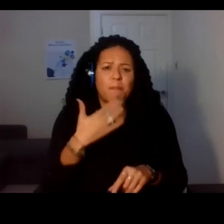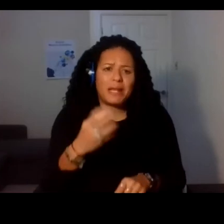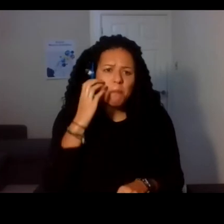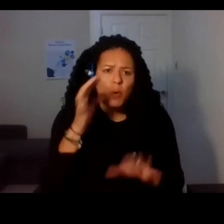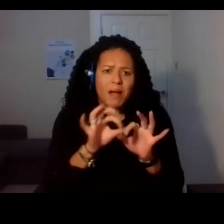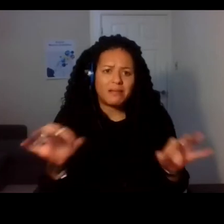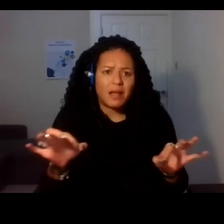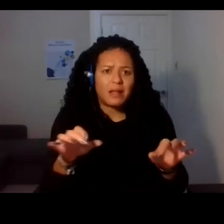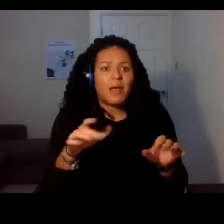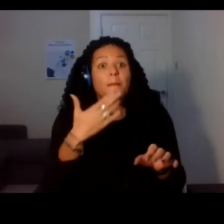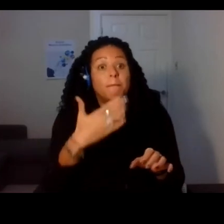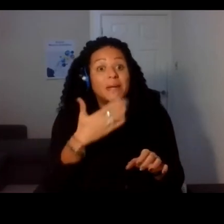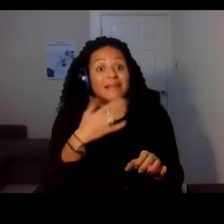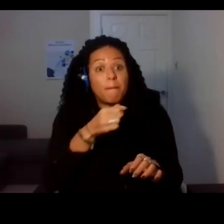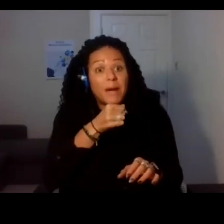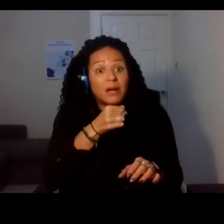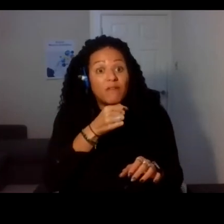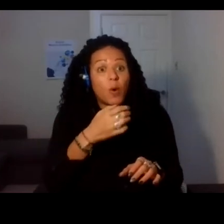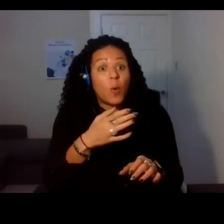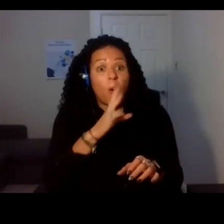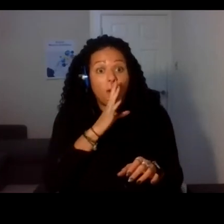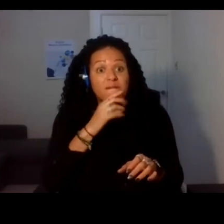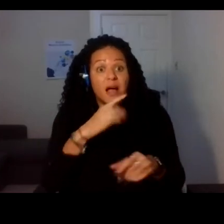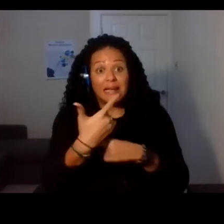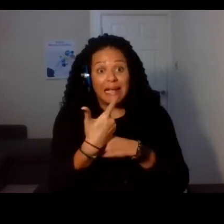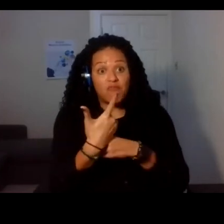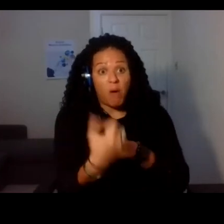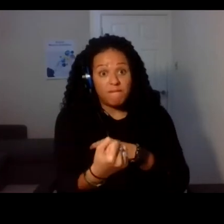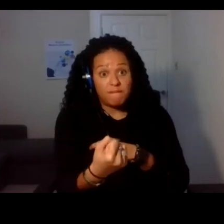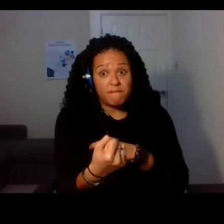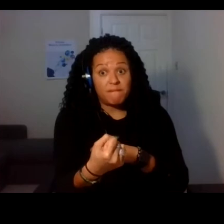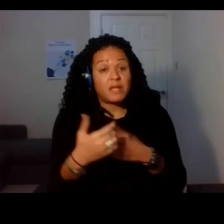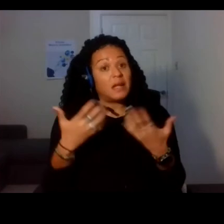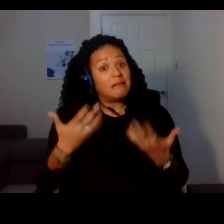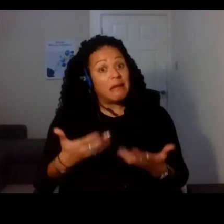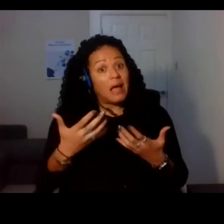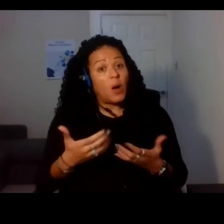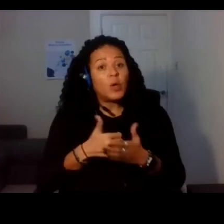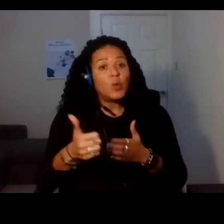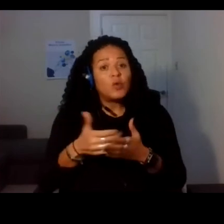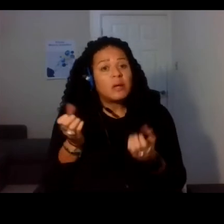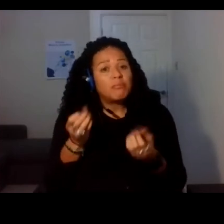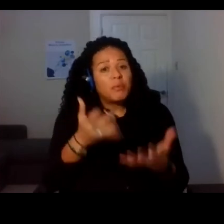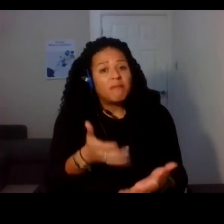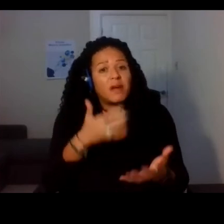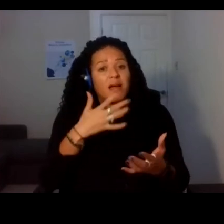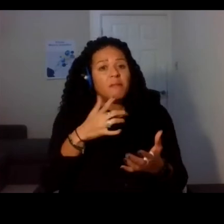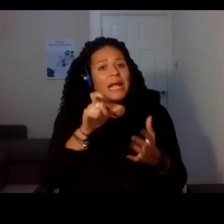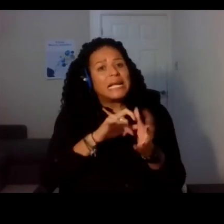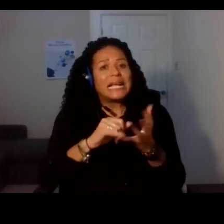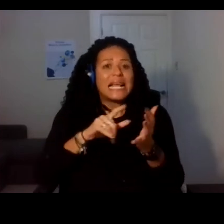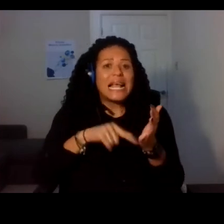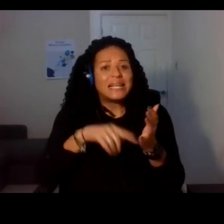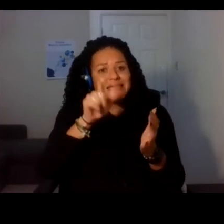and please turn your PC microphone and camera off. At this point in the evening, I normally provide you with cast details